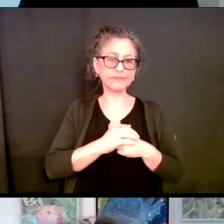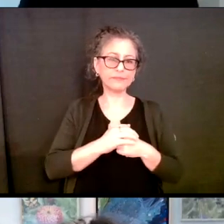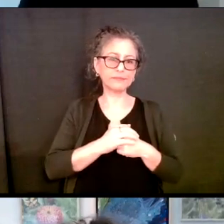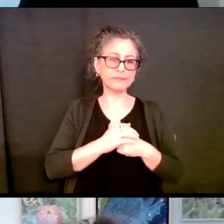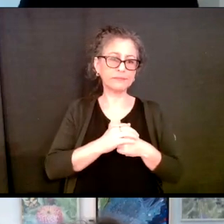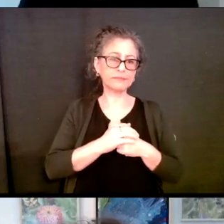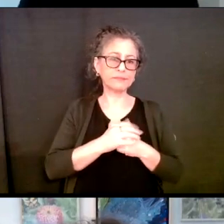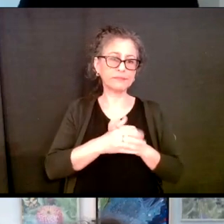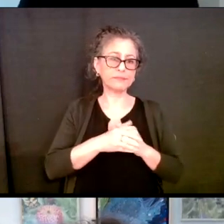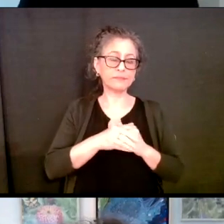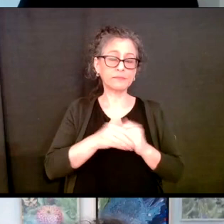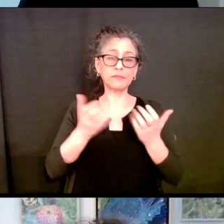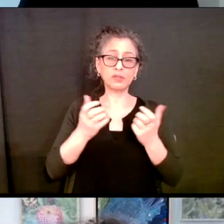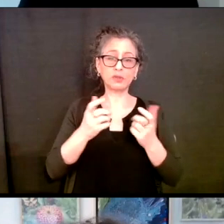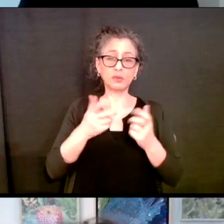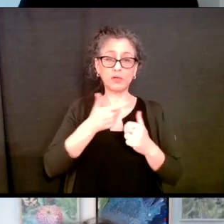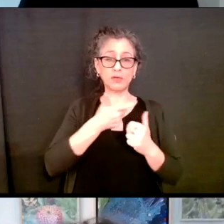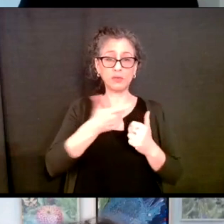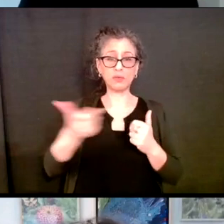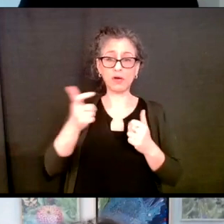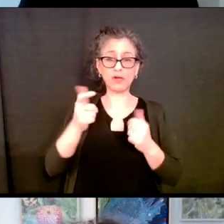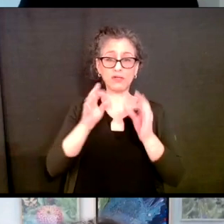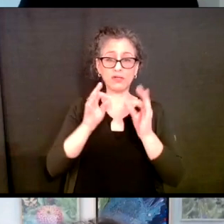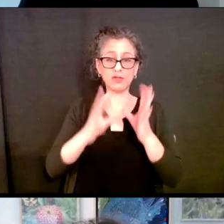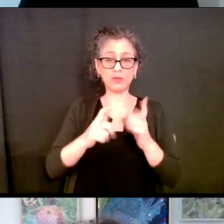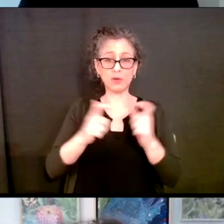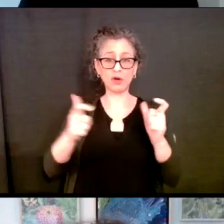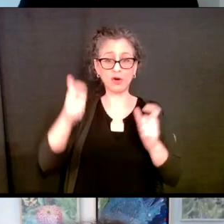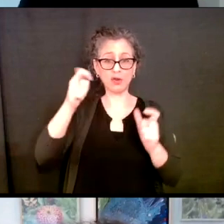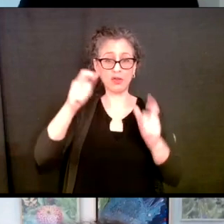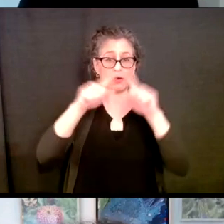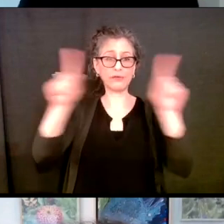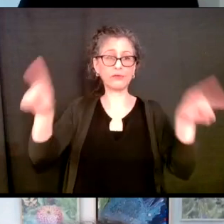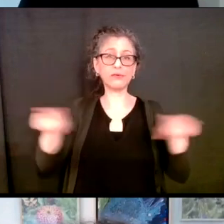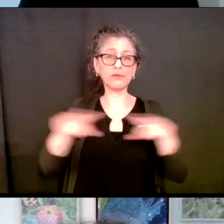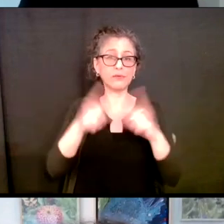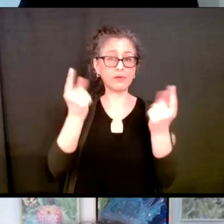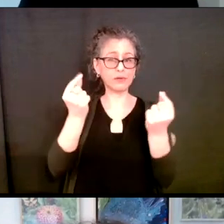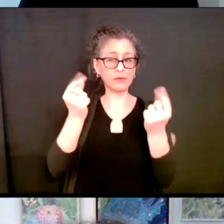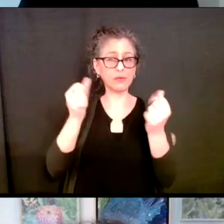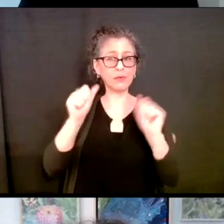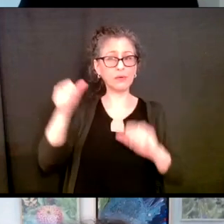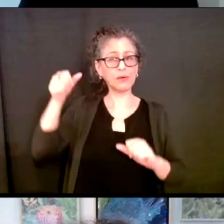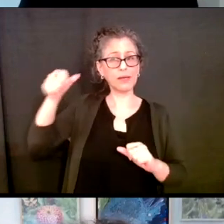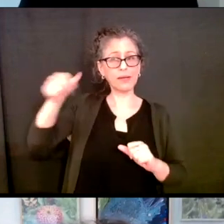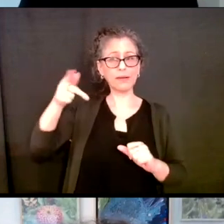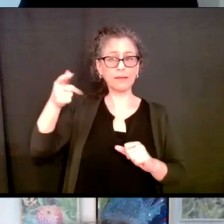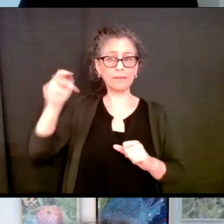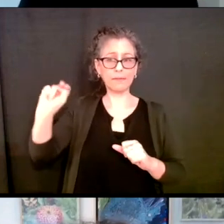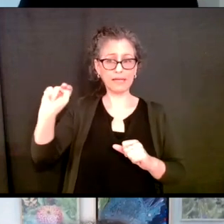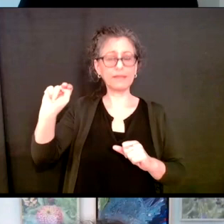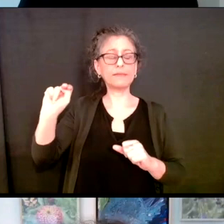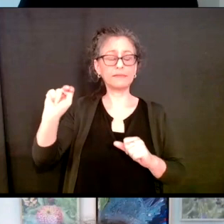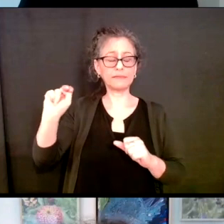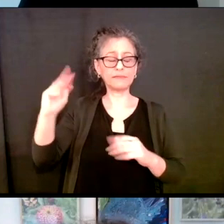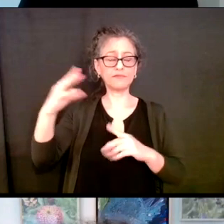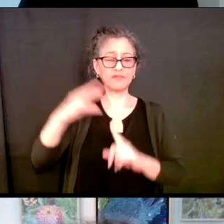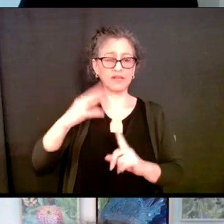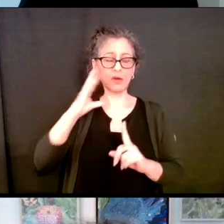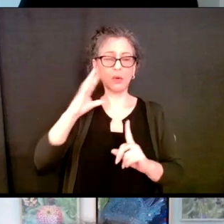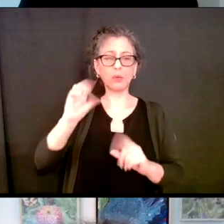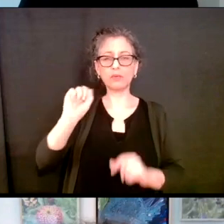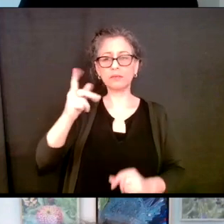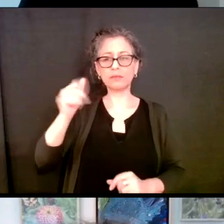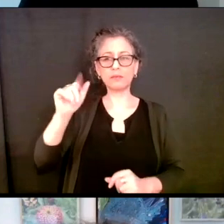view the ASL interpreter in a larger screen, we invite you to pin her video, which will spotlight her throughout